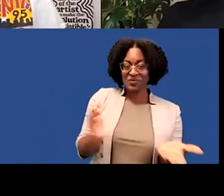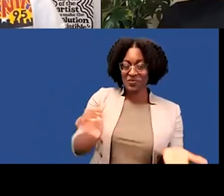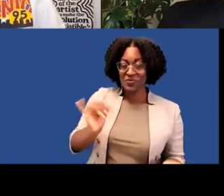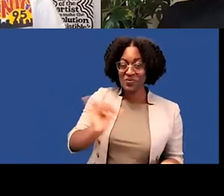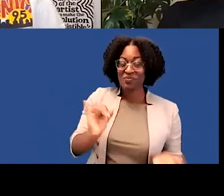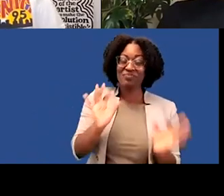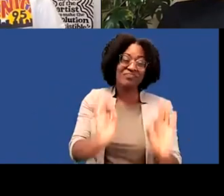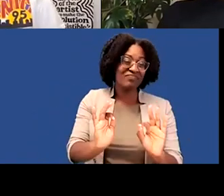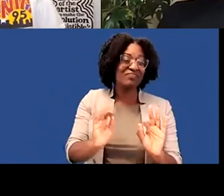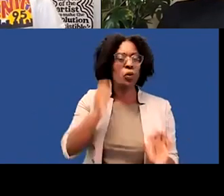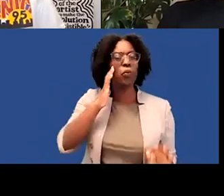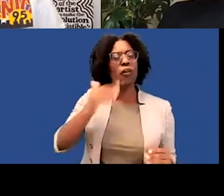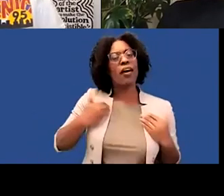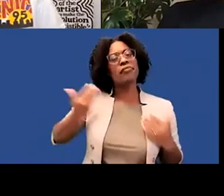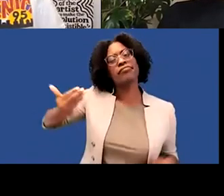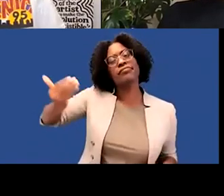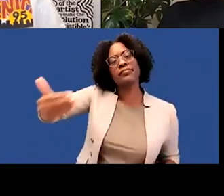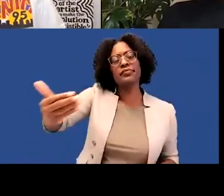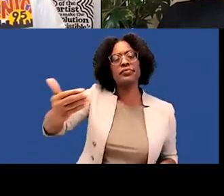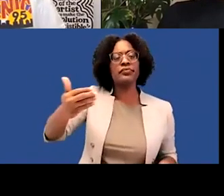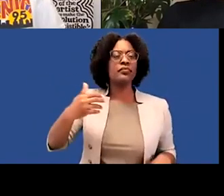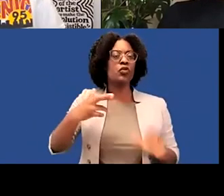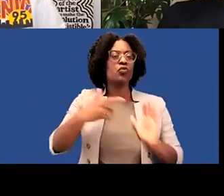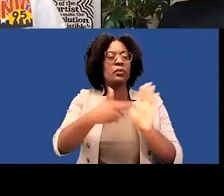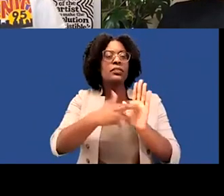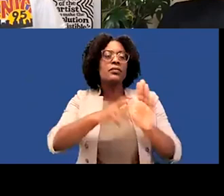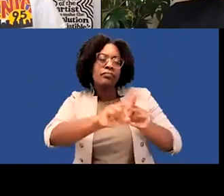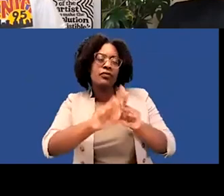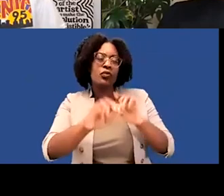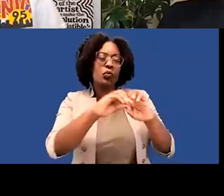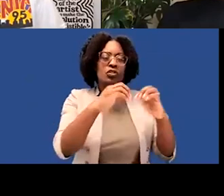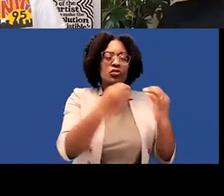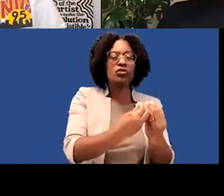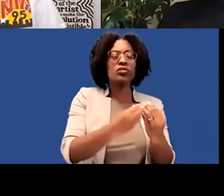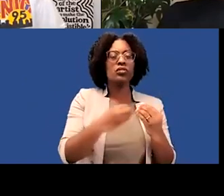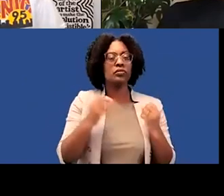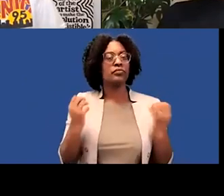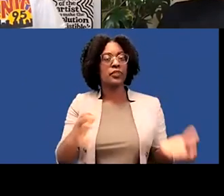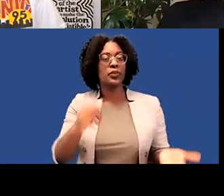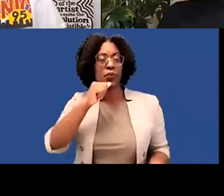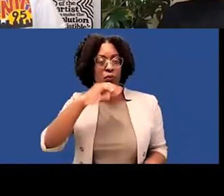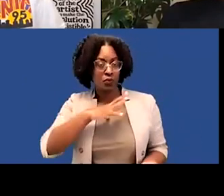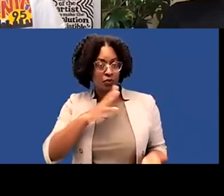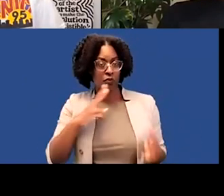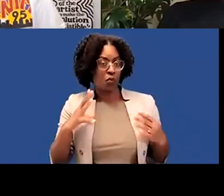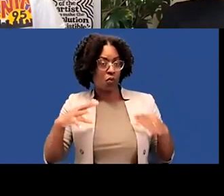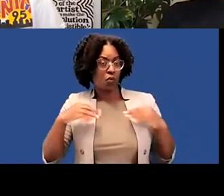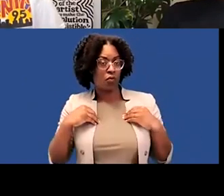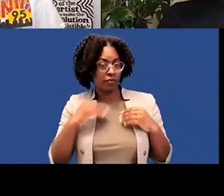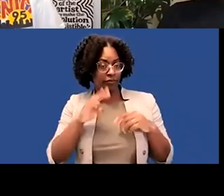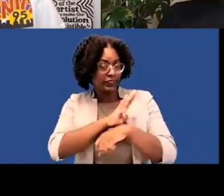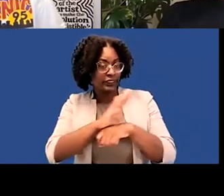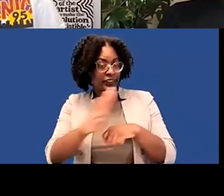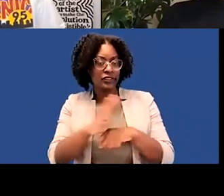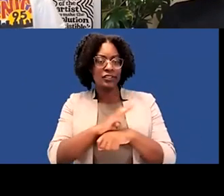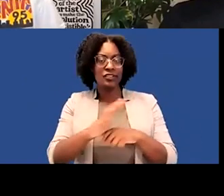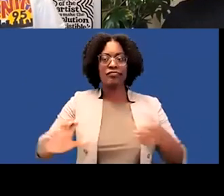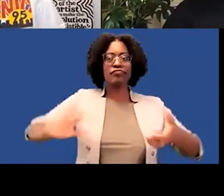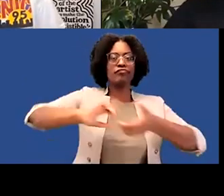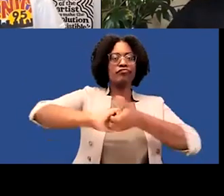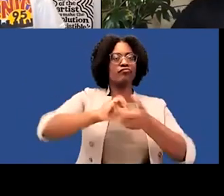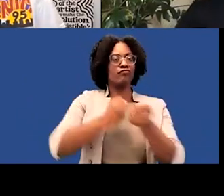representing different organizations. Many Black owned, many women owned businesses are coming together to power